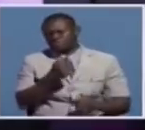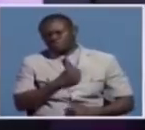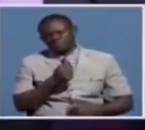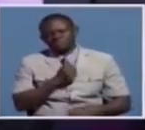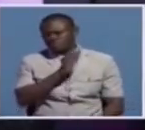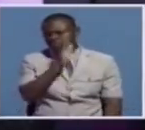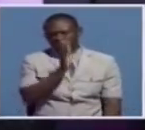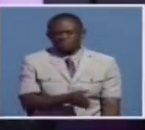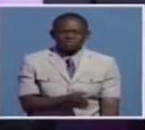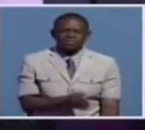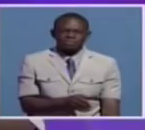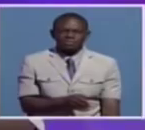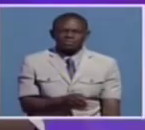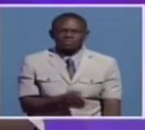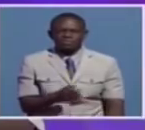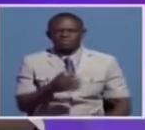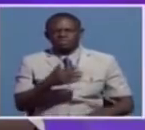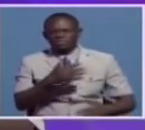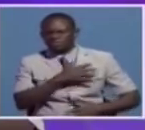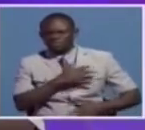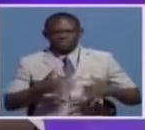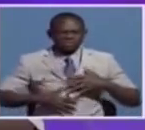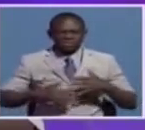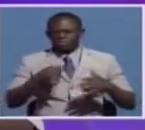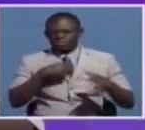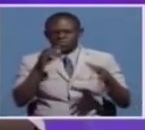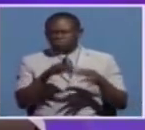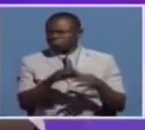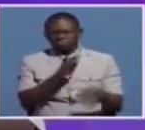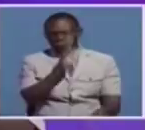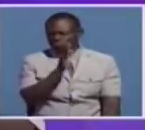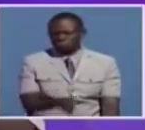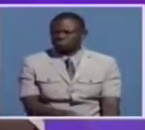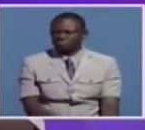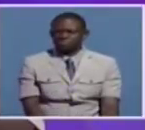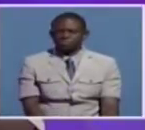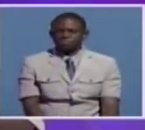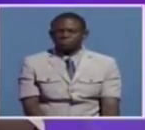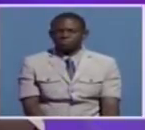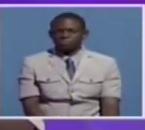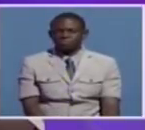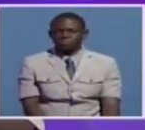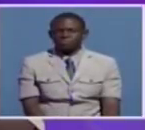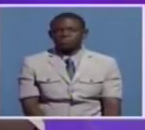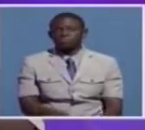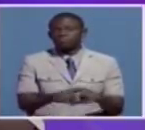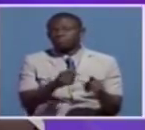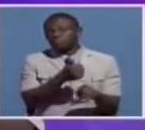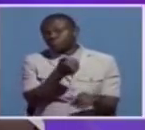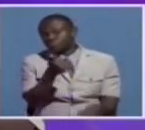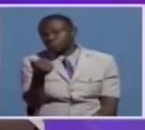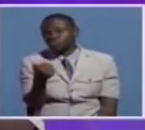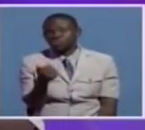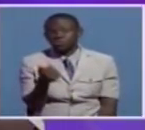I didn't think about military training, but of course the other kids did